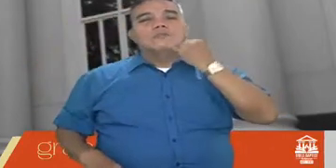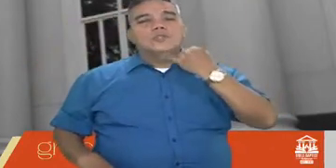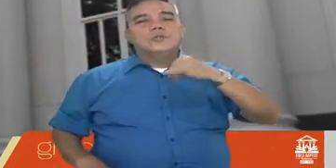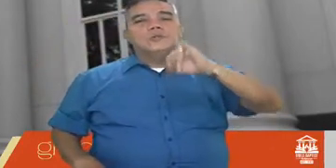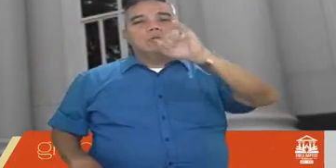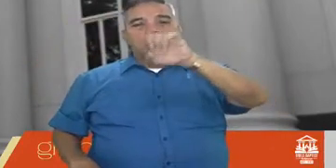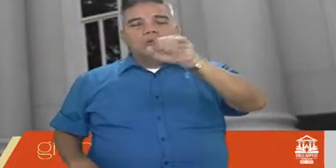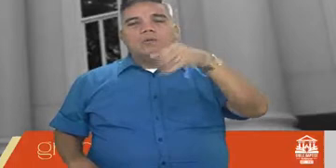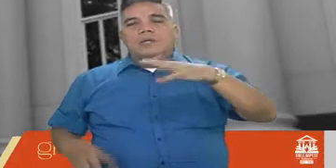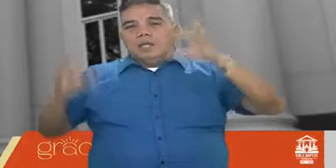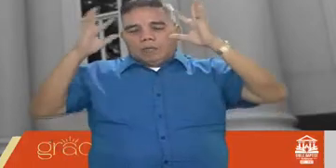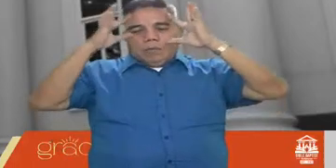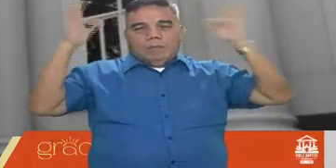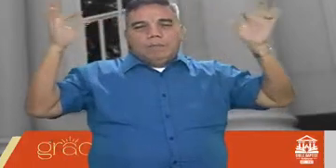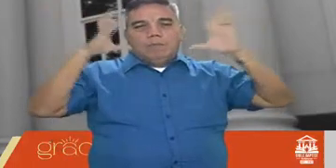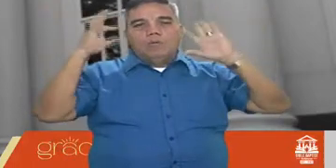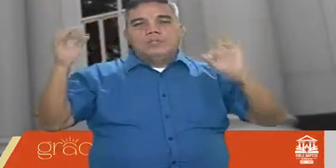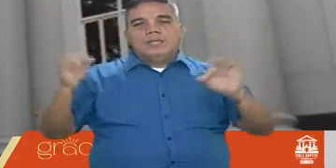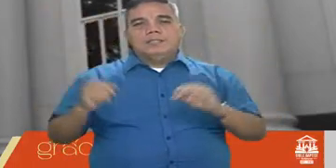ni Moses, dito sa